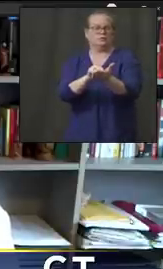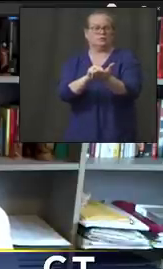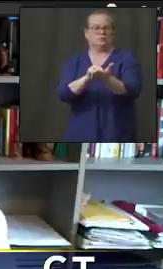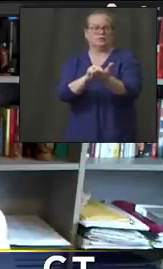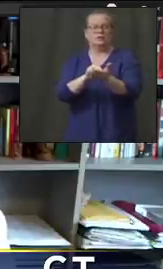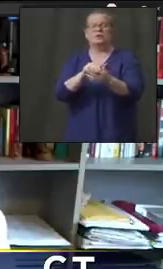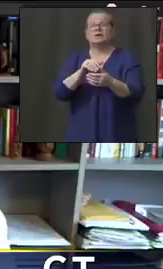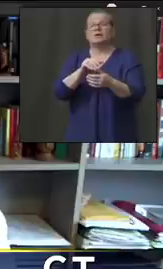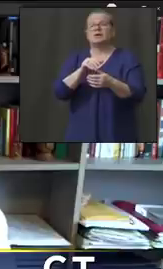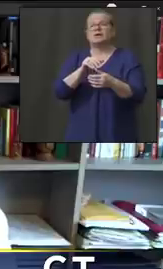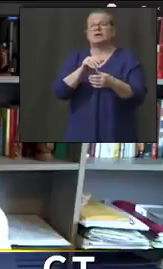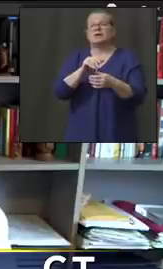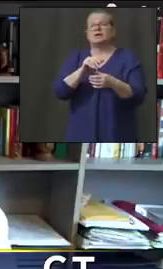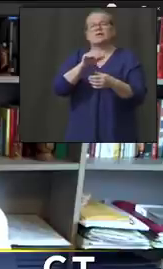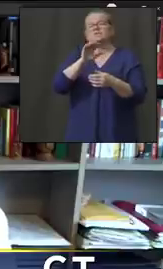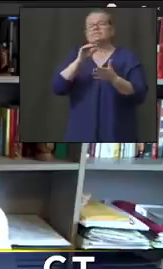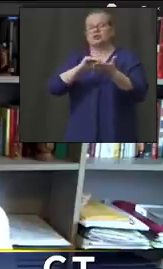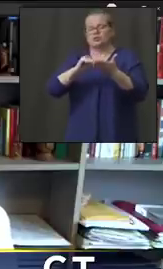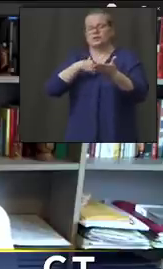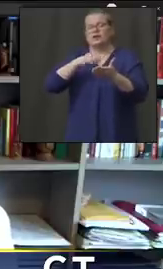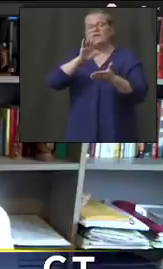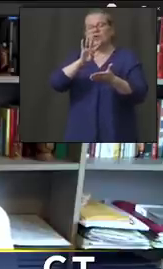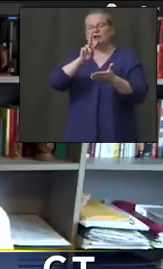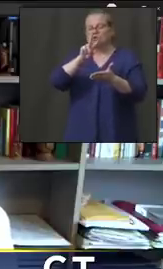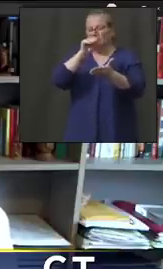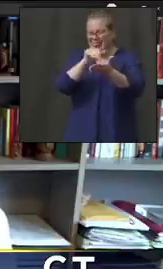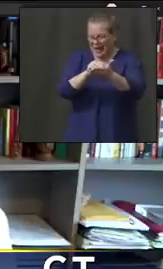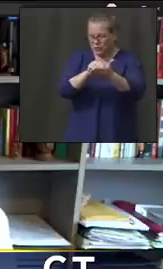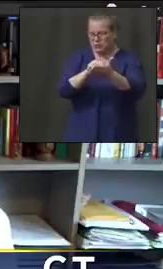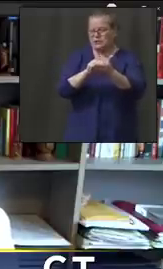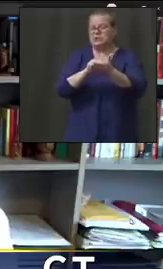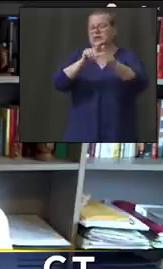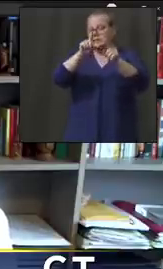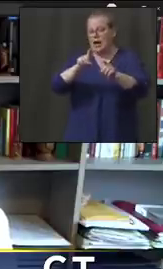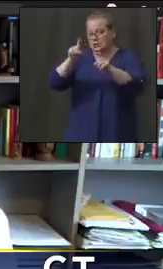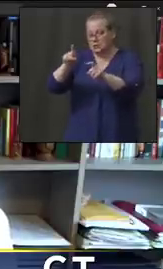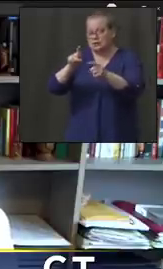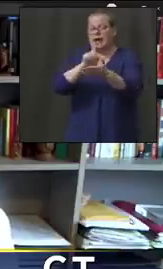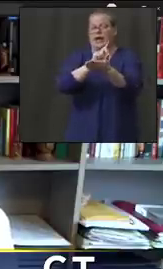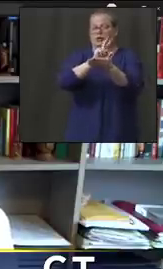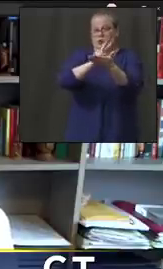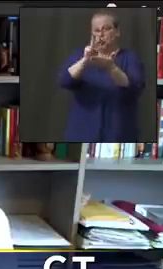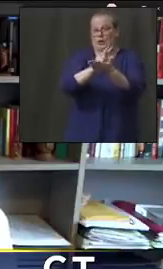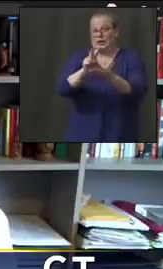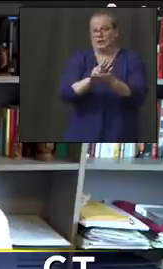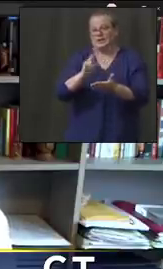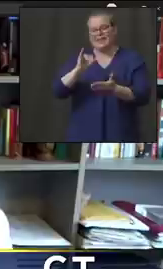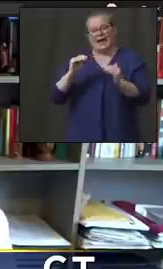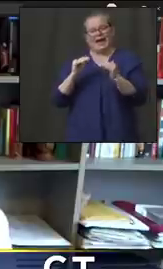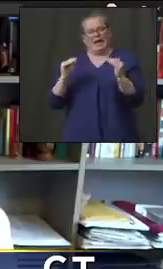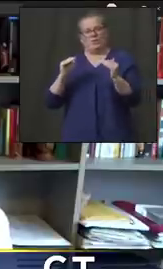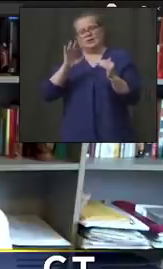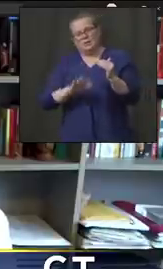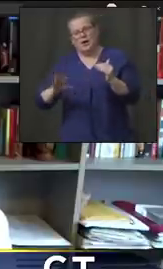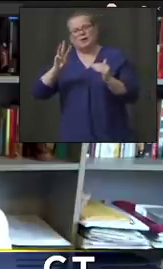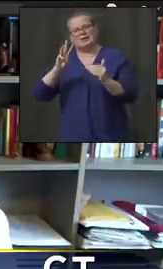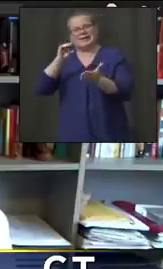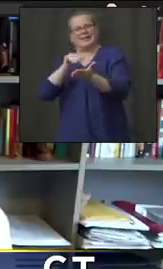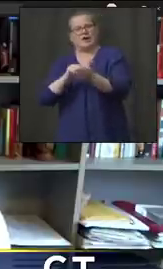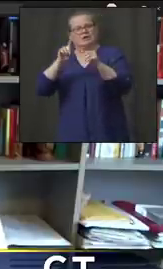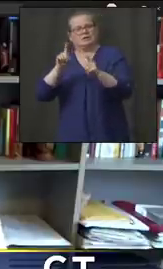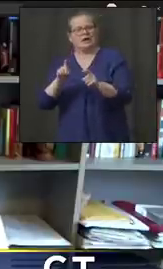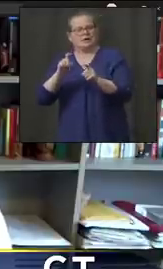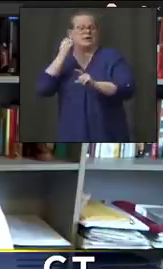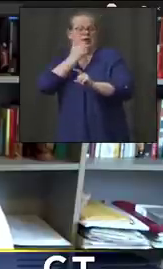day. That's 3 times what we're doing now. You know, there's a lot of fluctuation now at this point about how many tests we're doing day to day, but it's roughly about